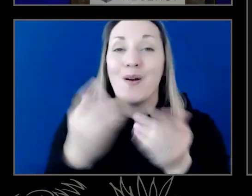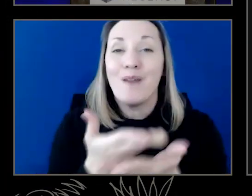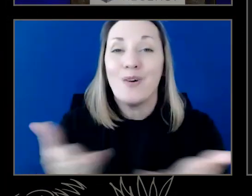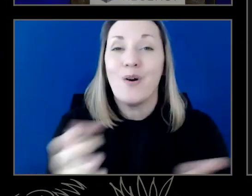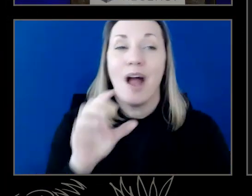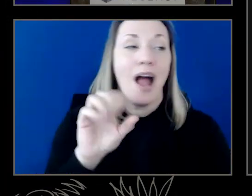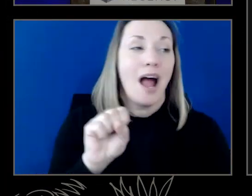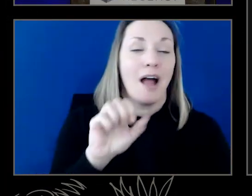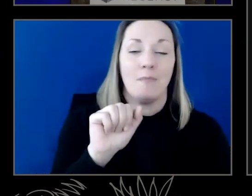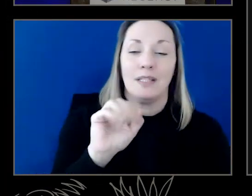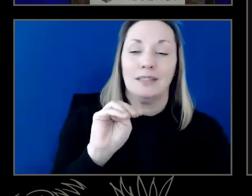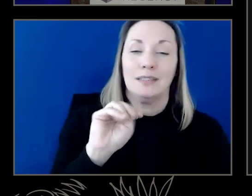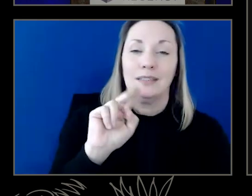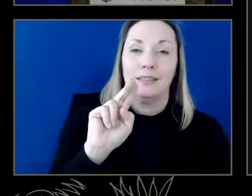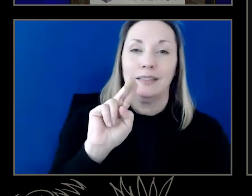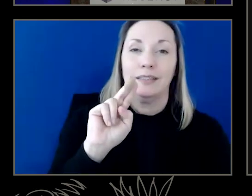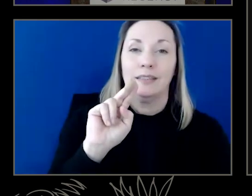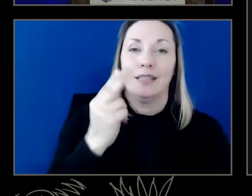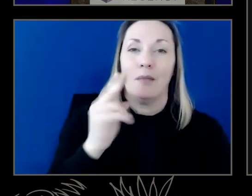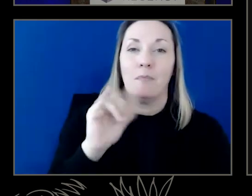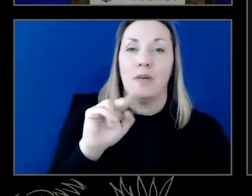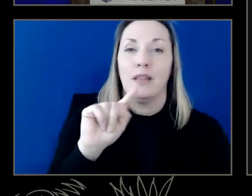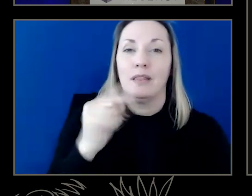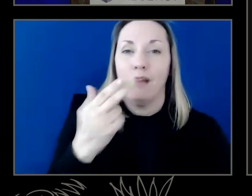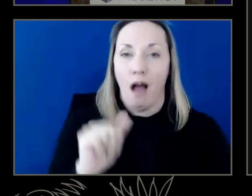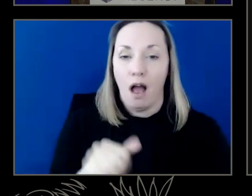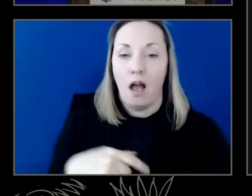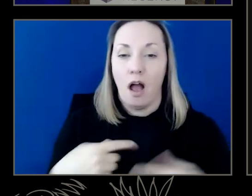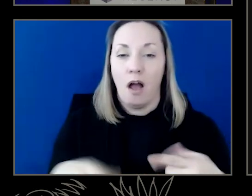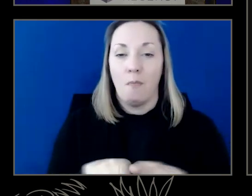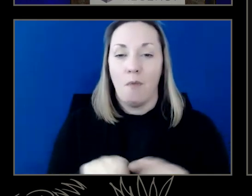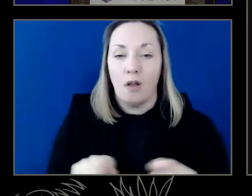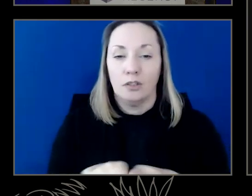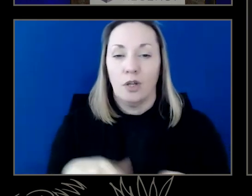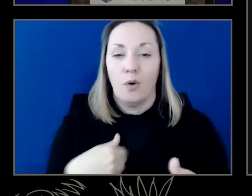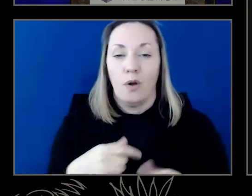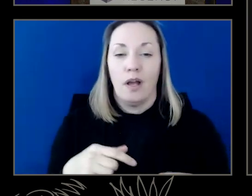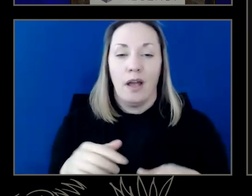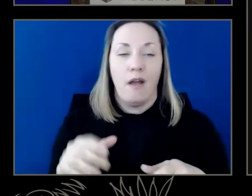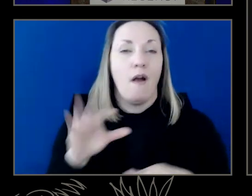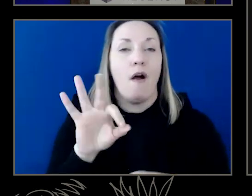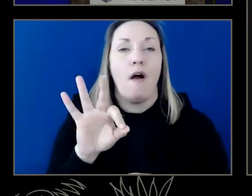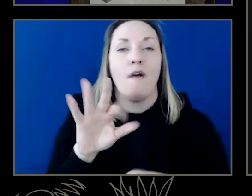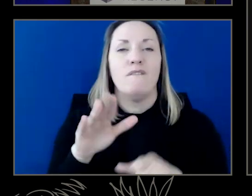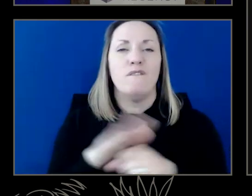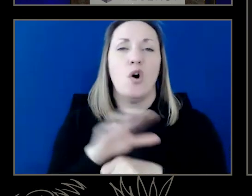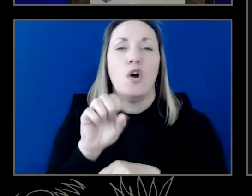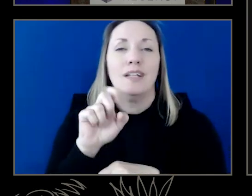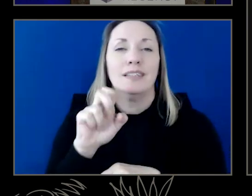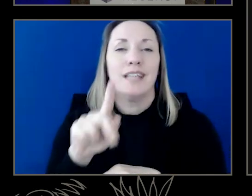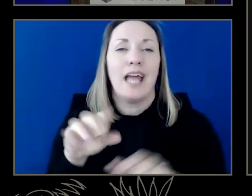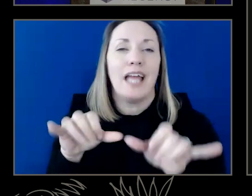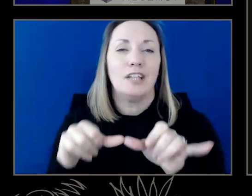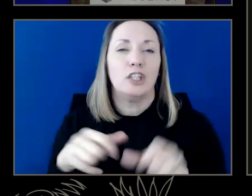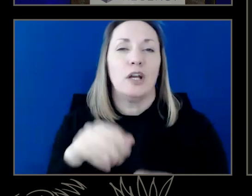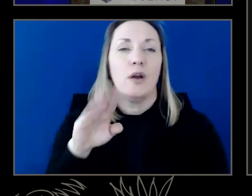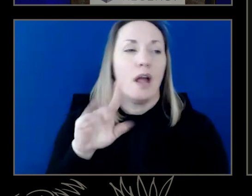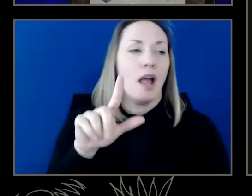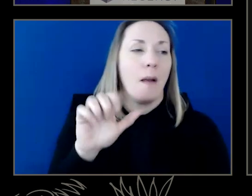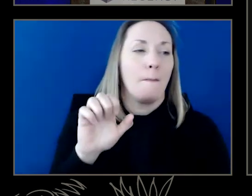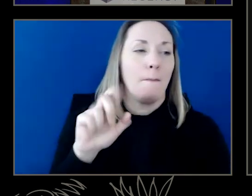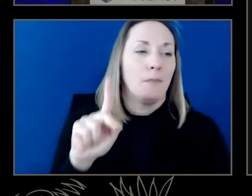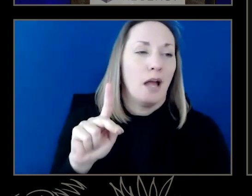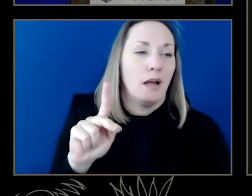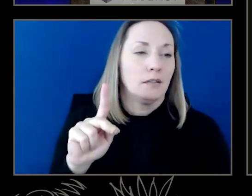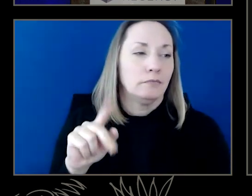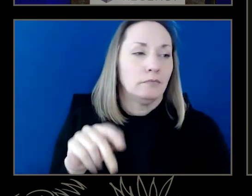I'm Samhitha. I'm a full stack engineer at BlackRock, and here's a little something about me. Before we get started,